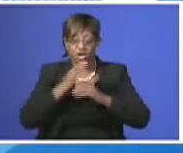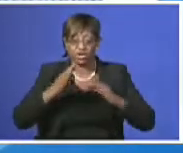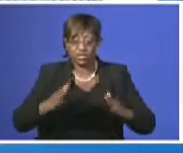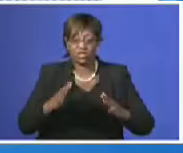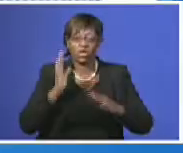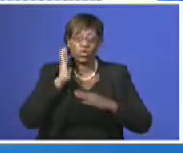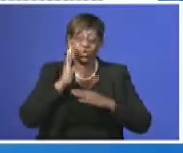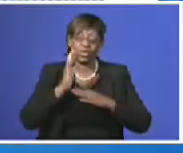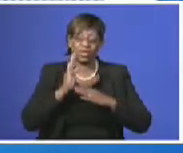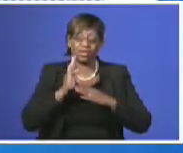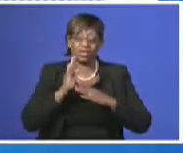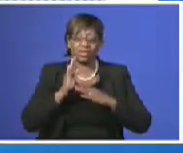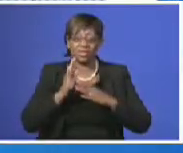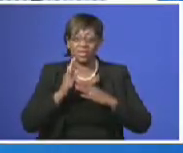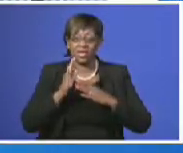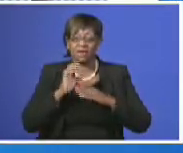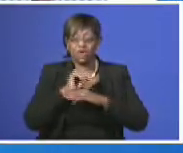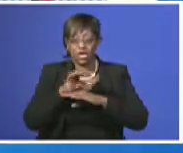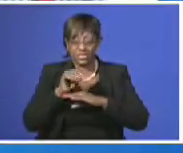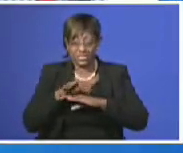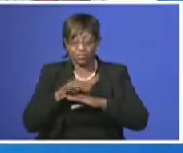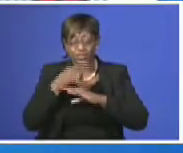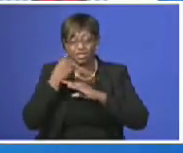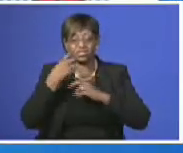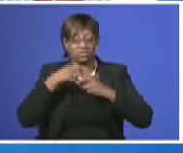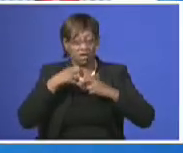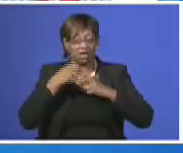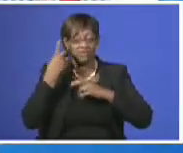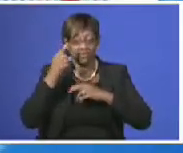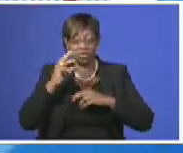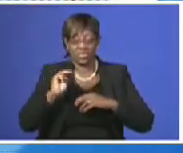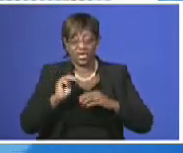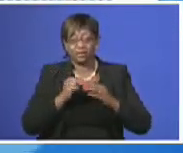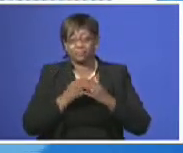continue to mourn her loss. Altavies Munnings, ZNS Network News.